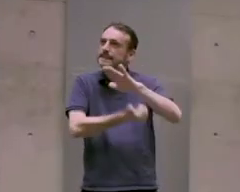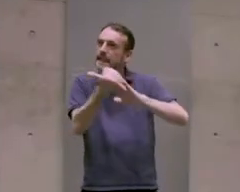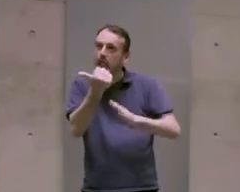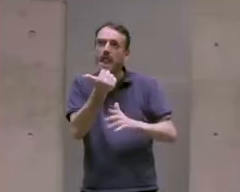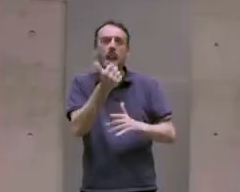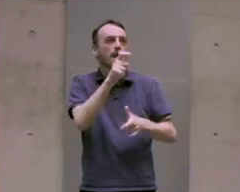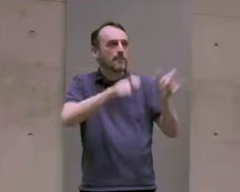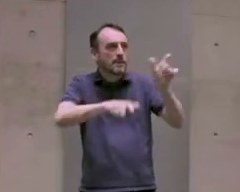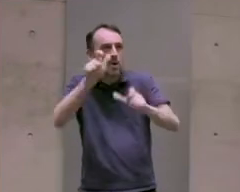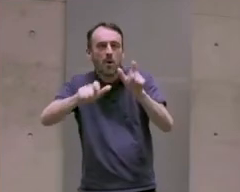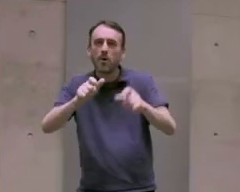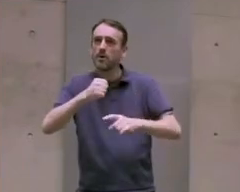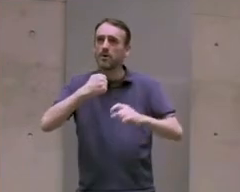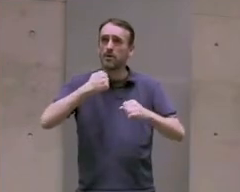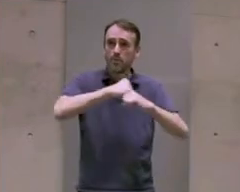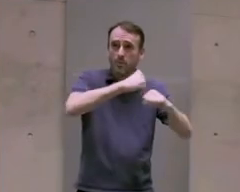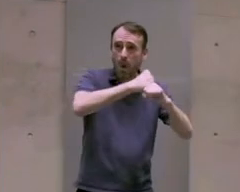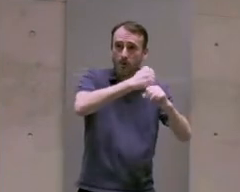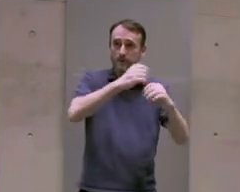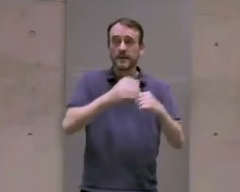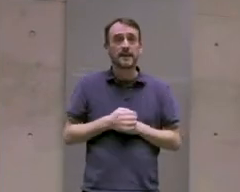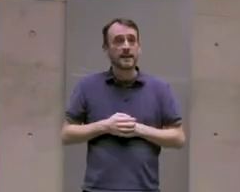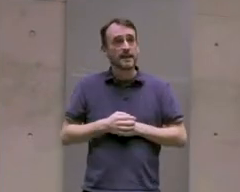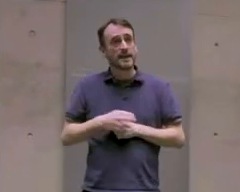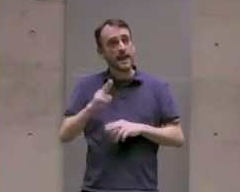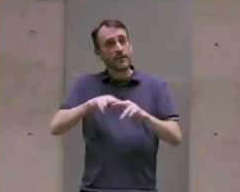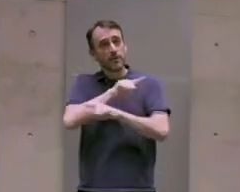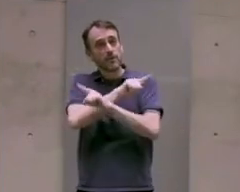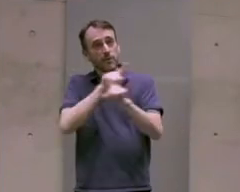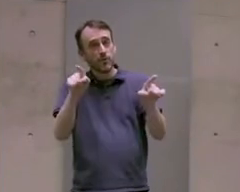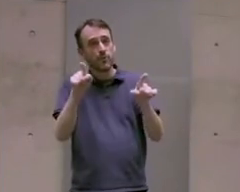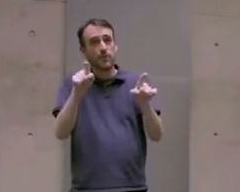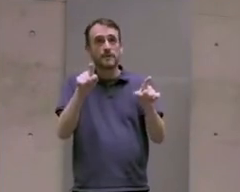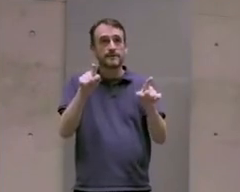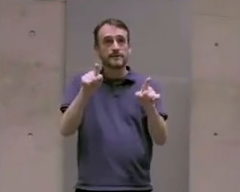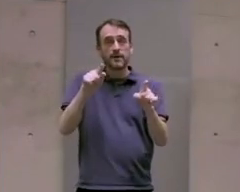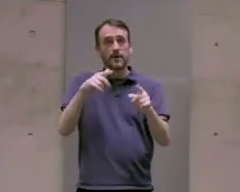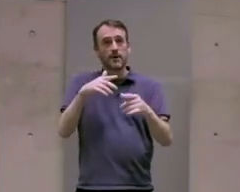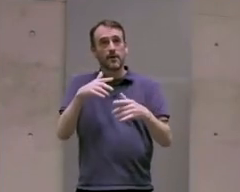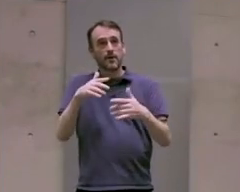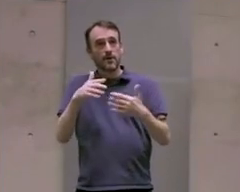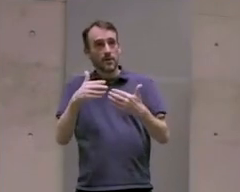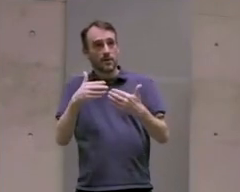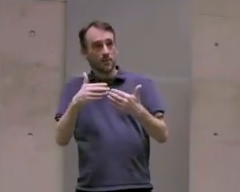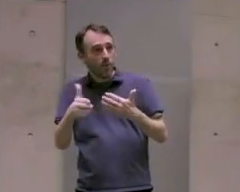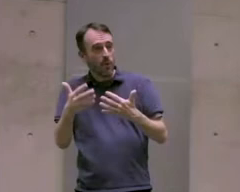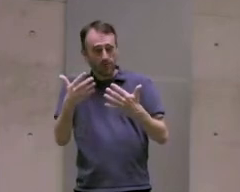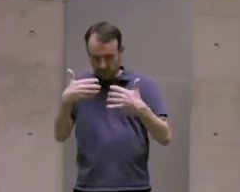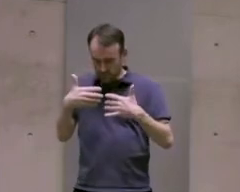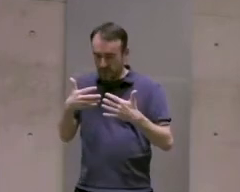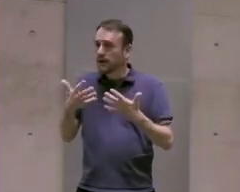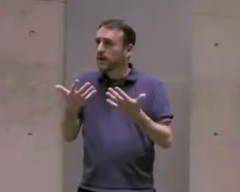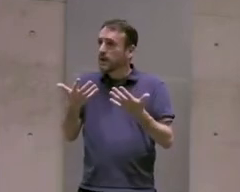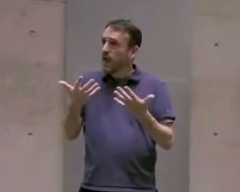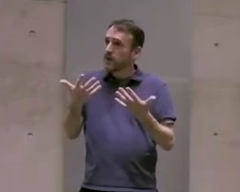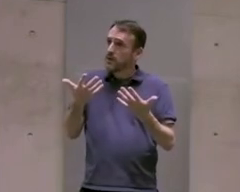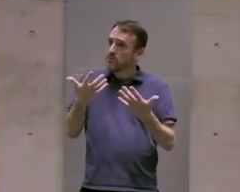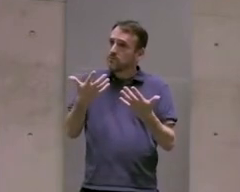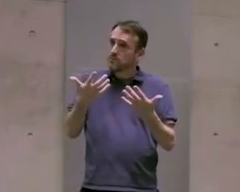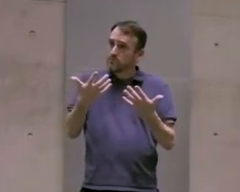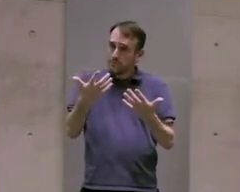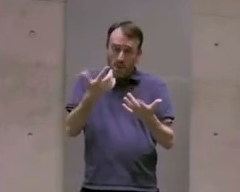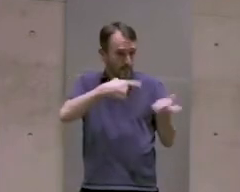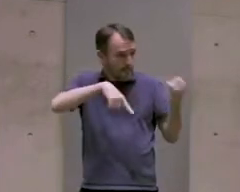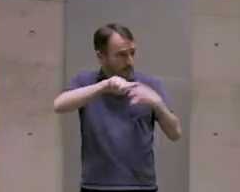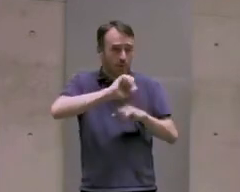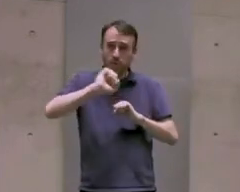throughout this. If you're that kind of person, it doesn't occur to you that anyone would want to hear what you have to say or that people would care about your